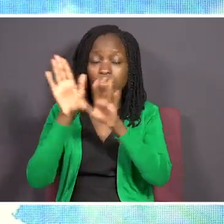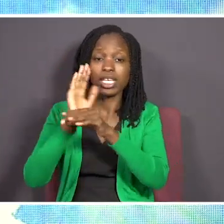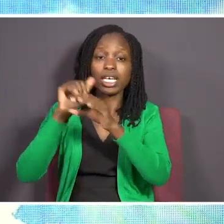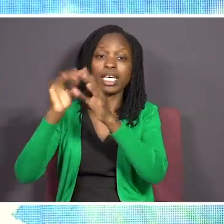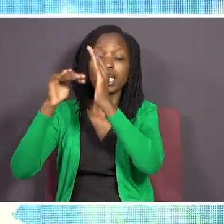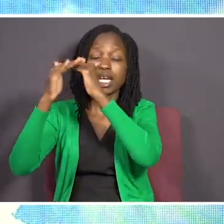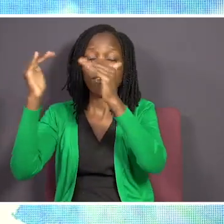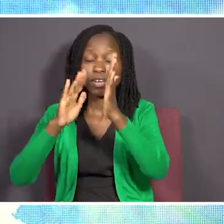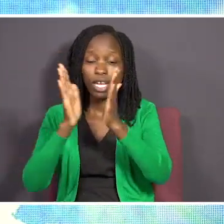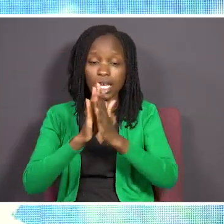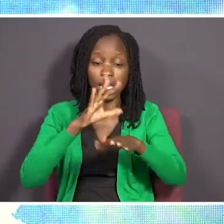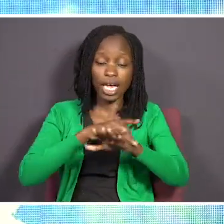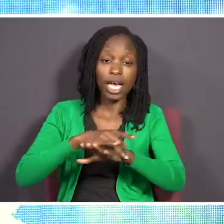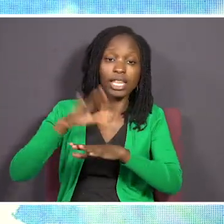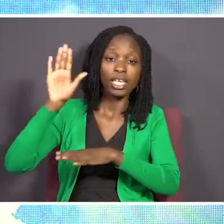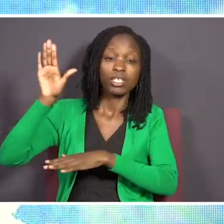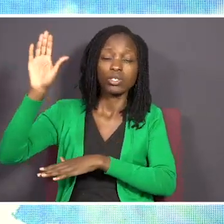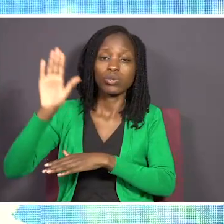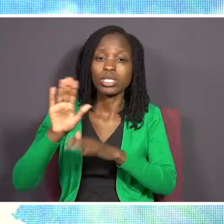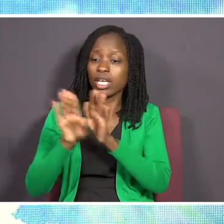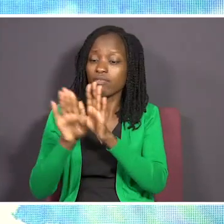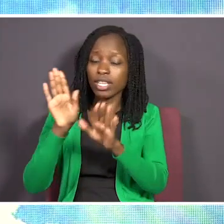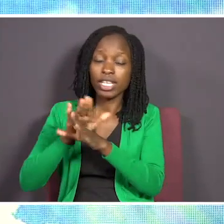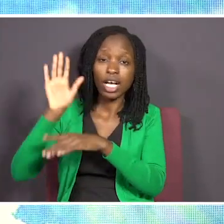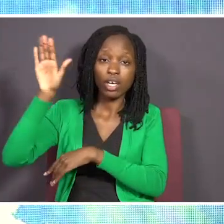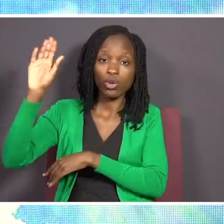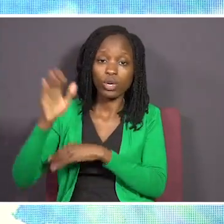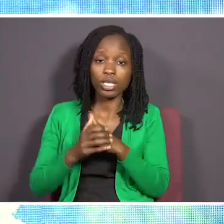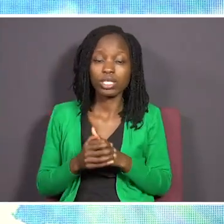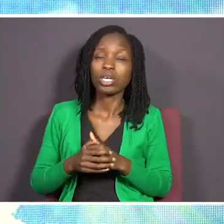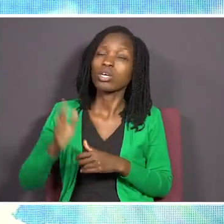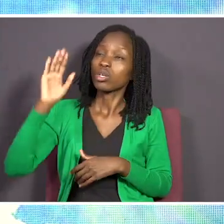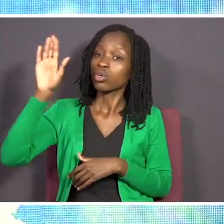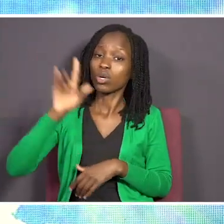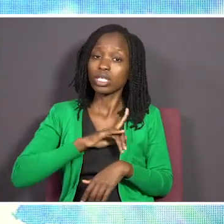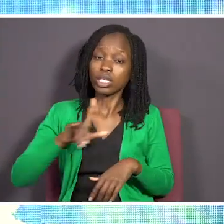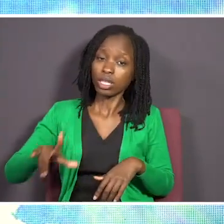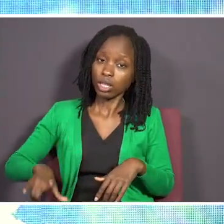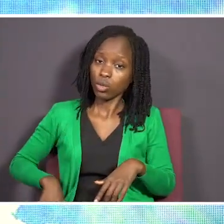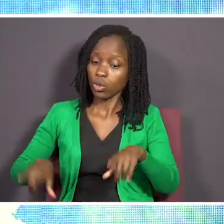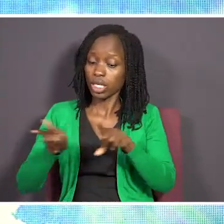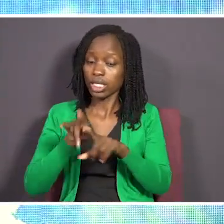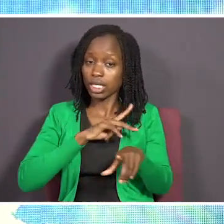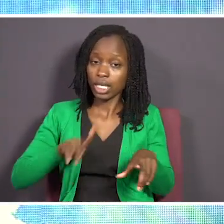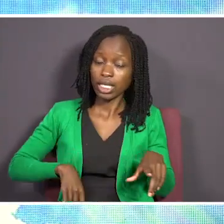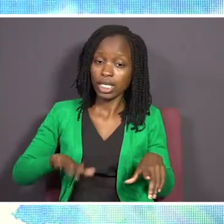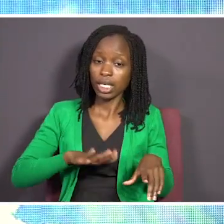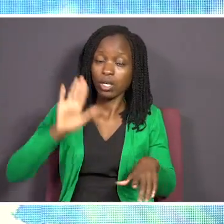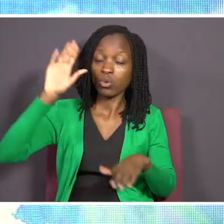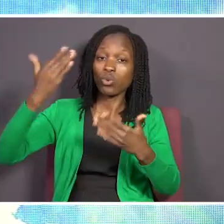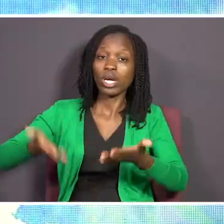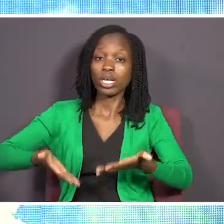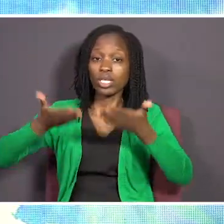heaven and earth is yours. All things are yours. Yours, Lord, is the kingdom. You